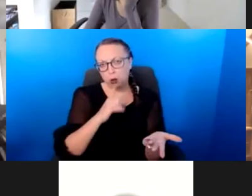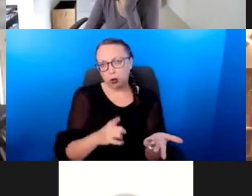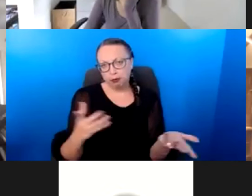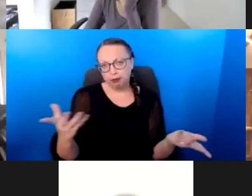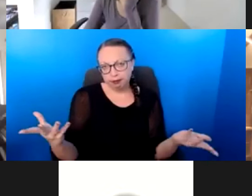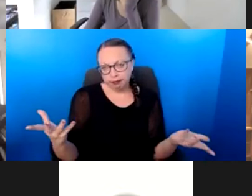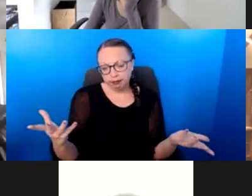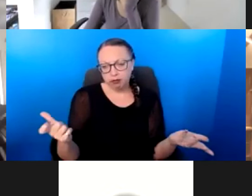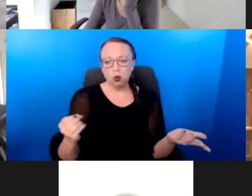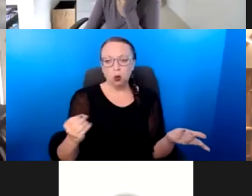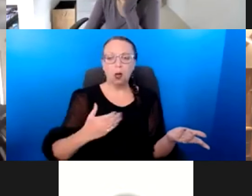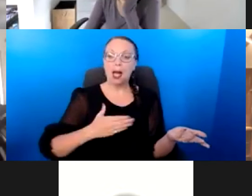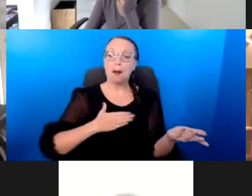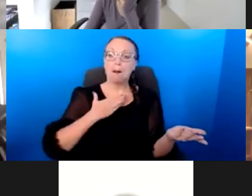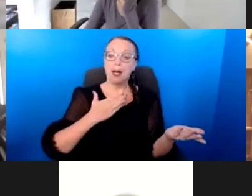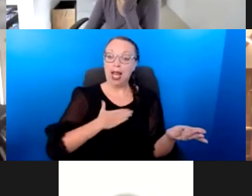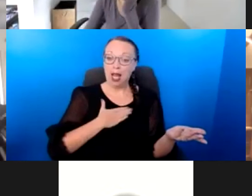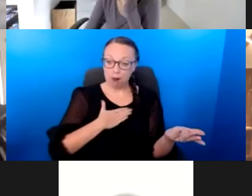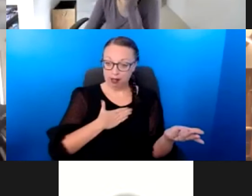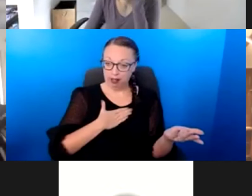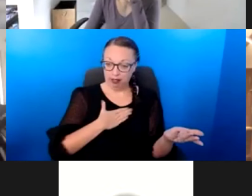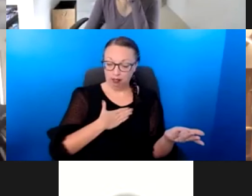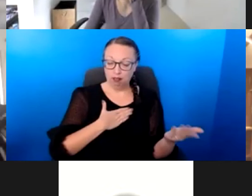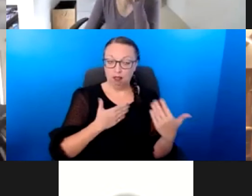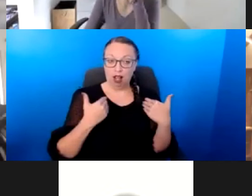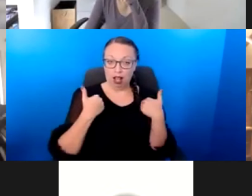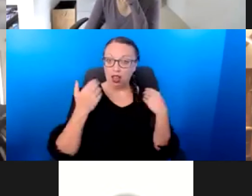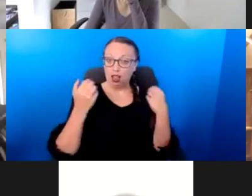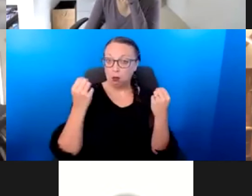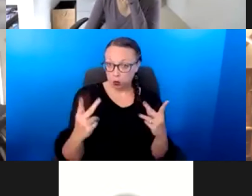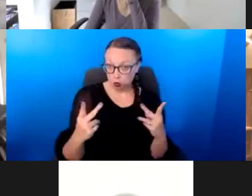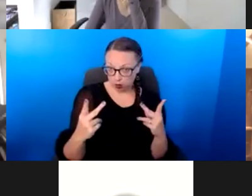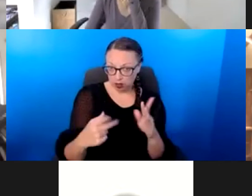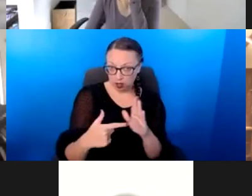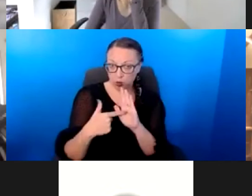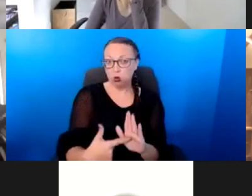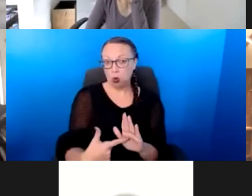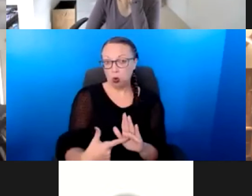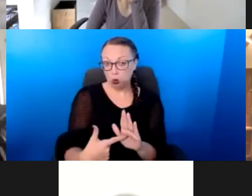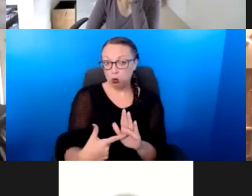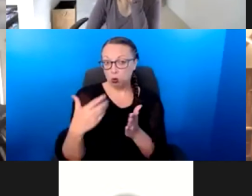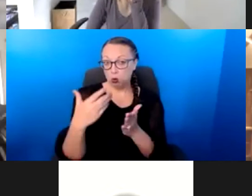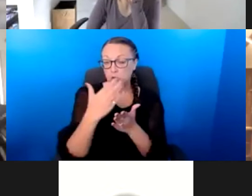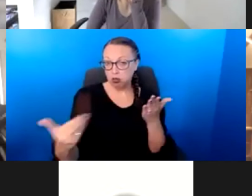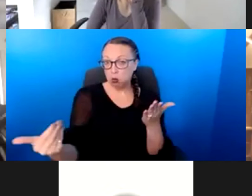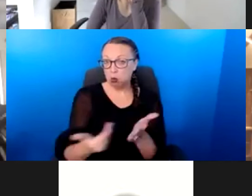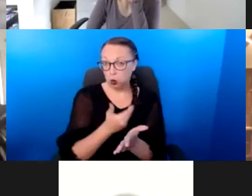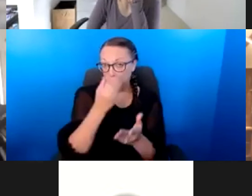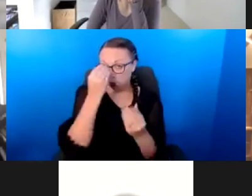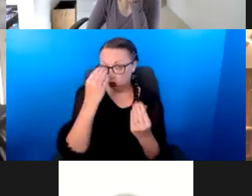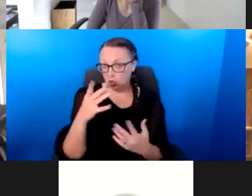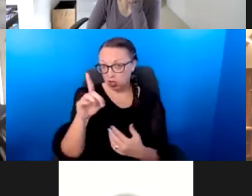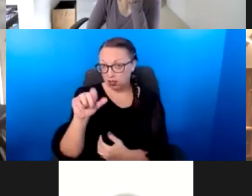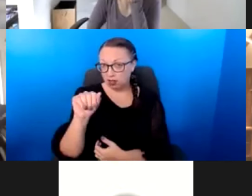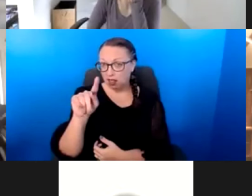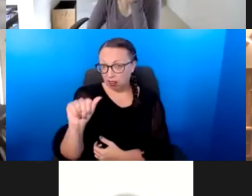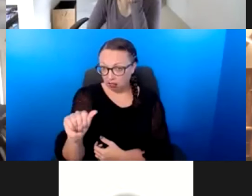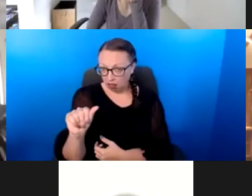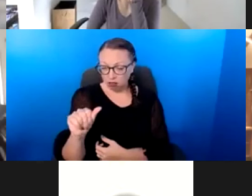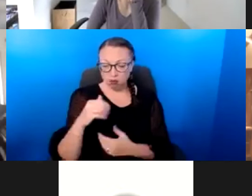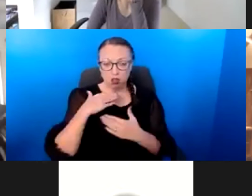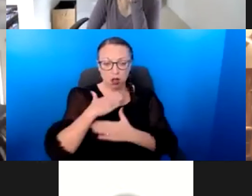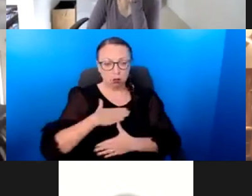glad I actually got the opportunity to show you some new data. I appreciate all